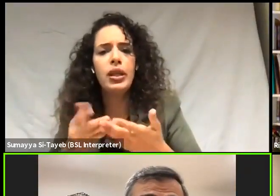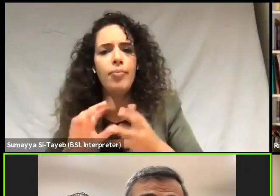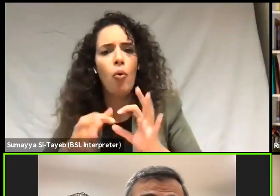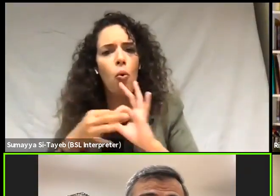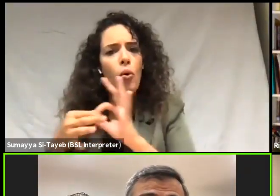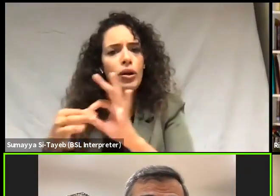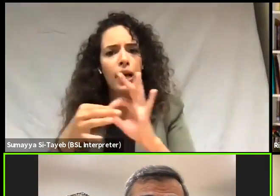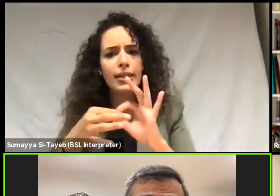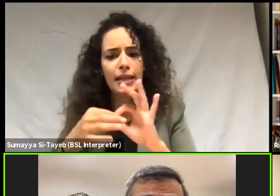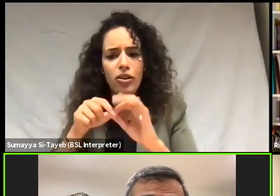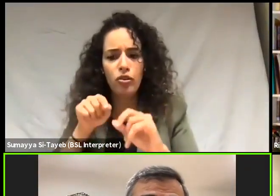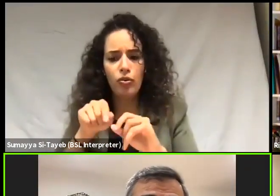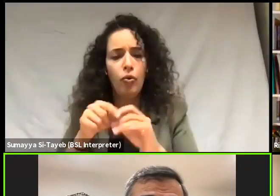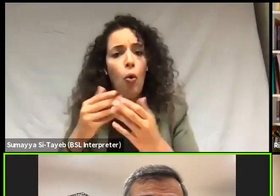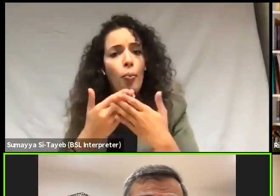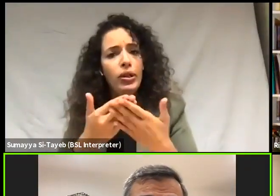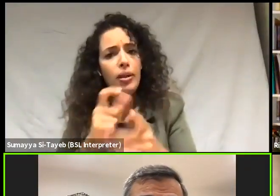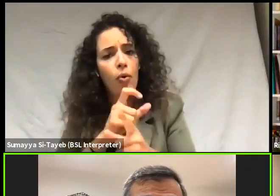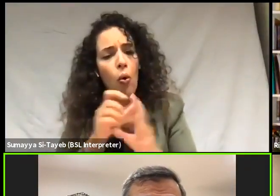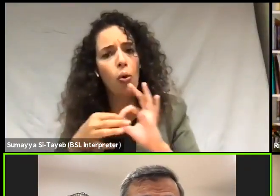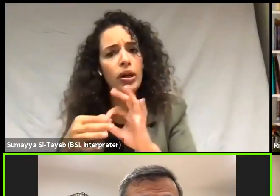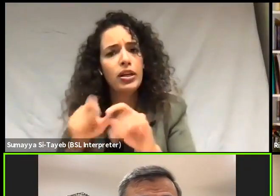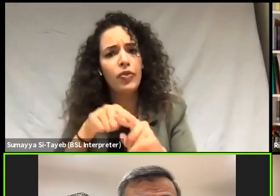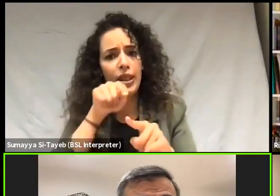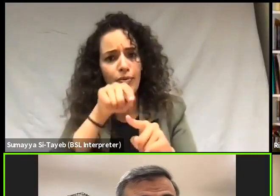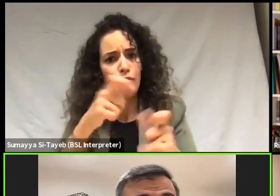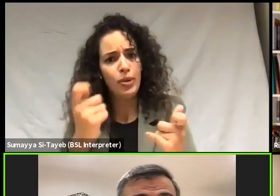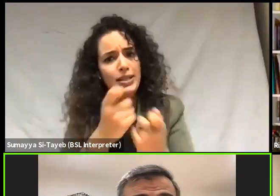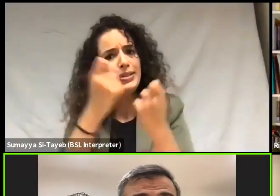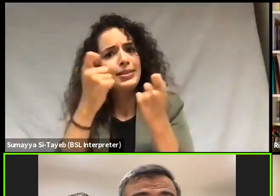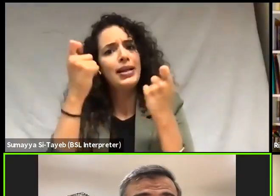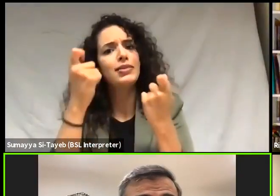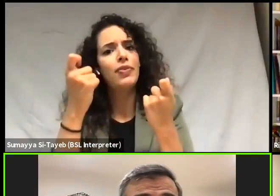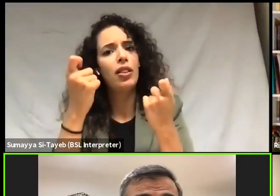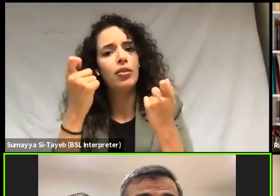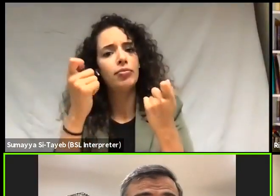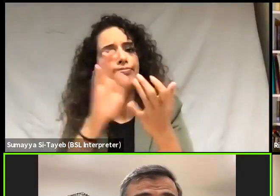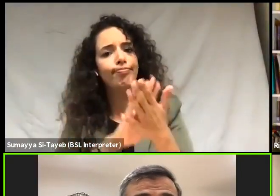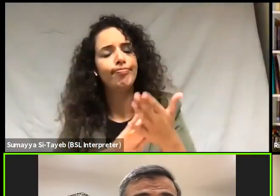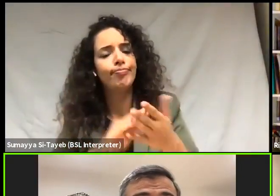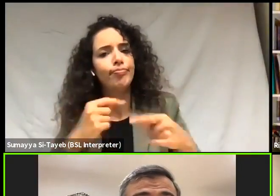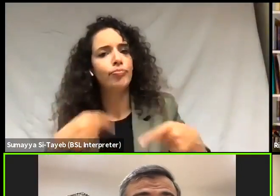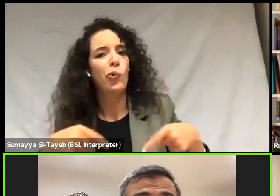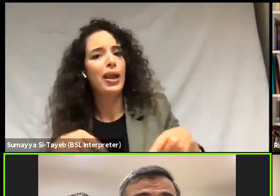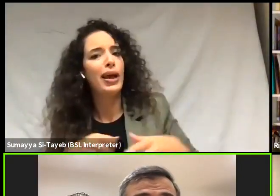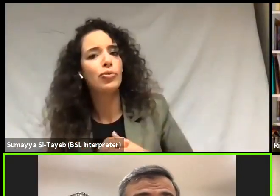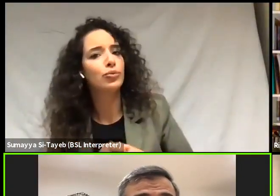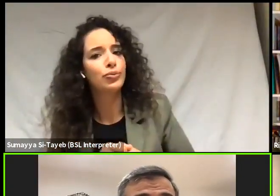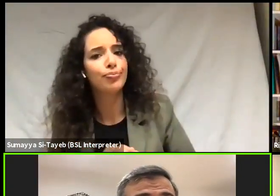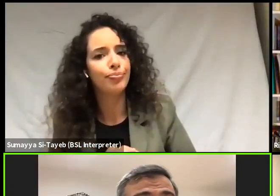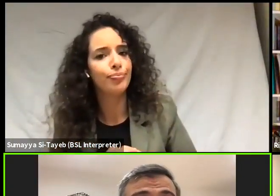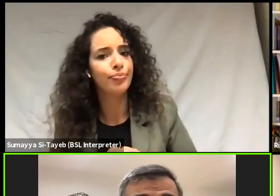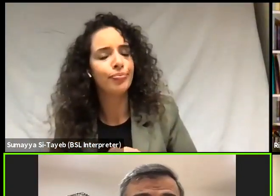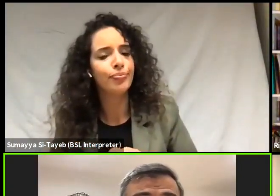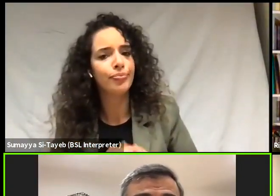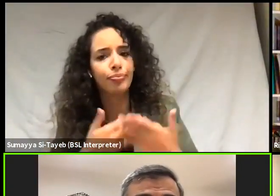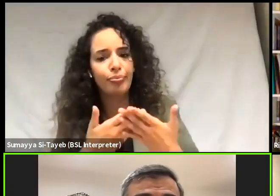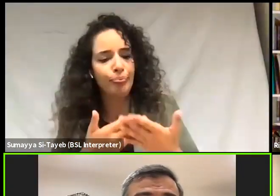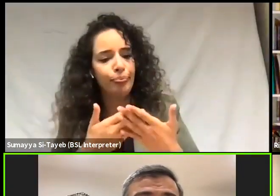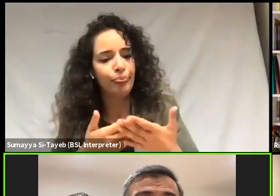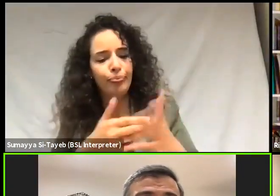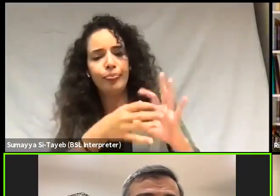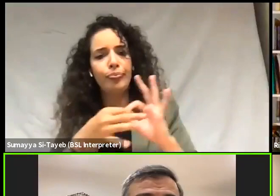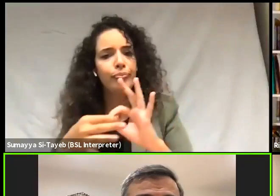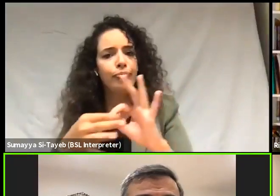have successful stories and cases. It's not allowed for any Muslim organizations to be a role